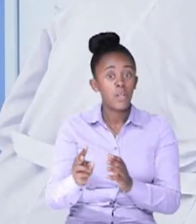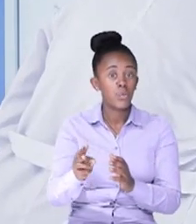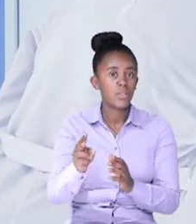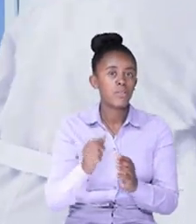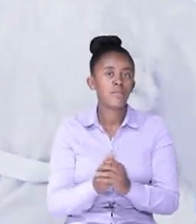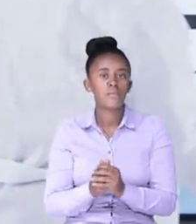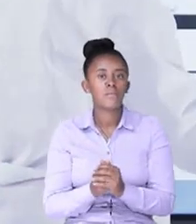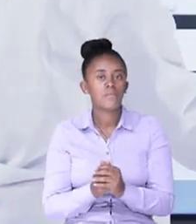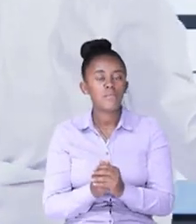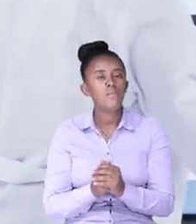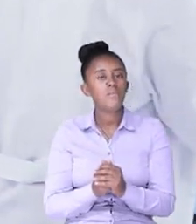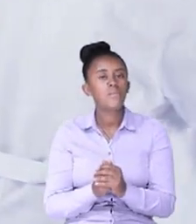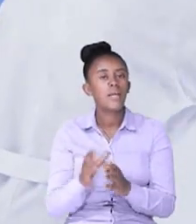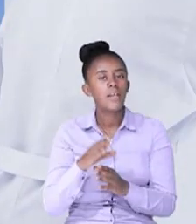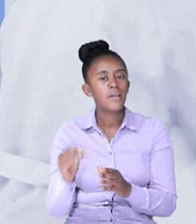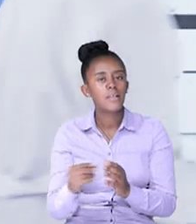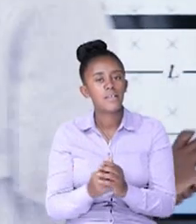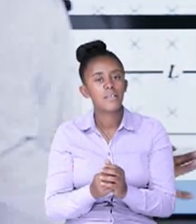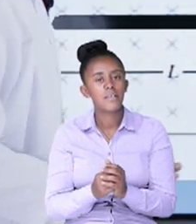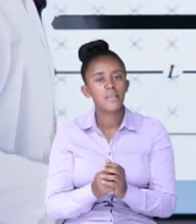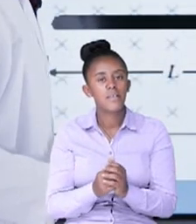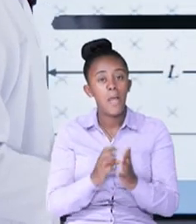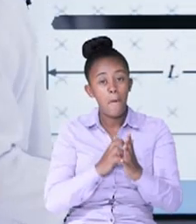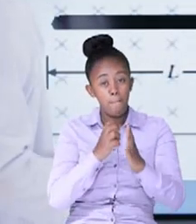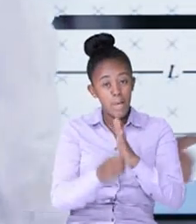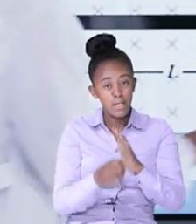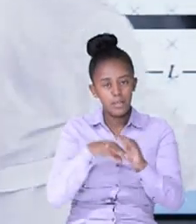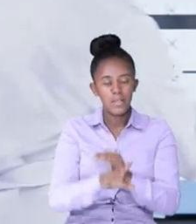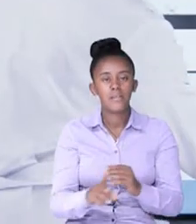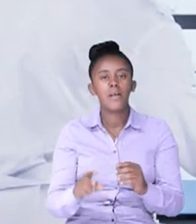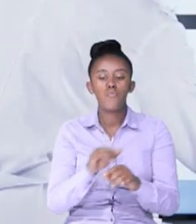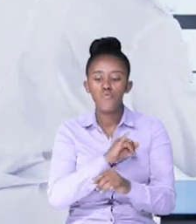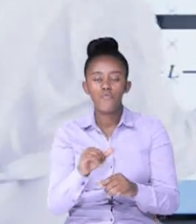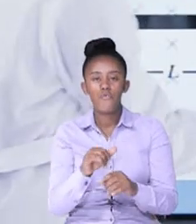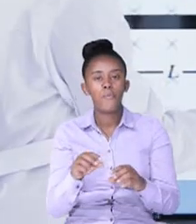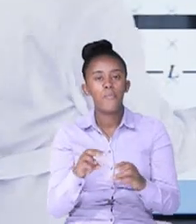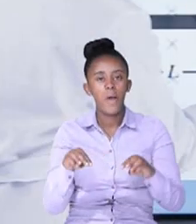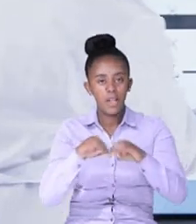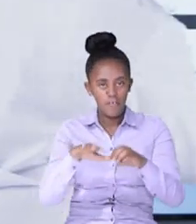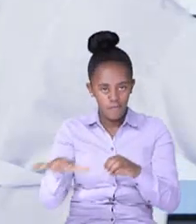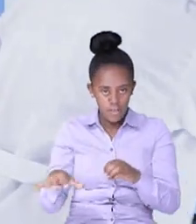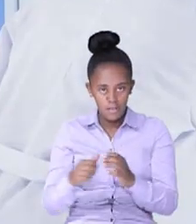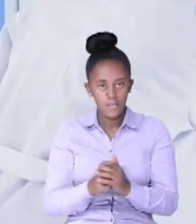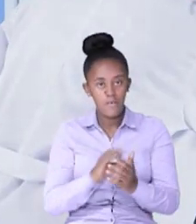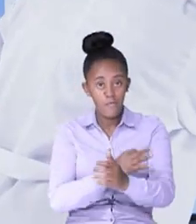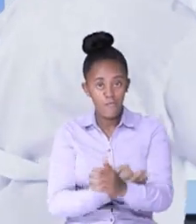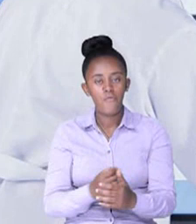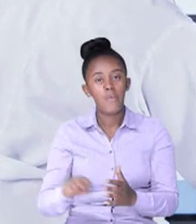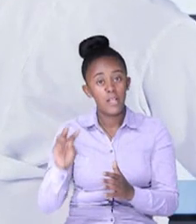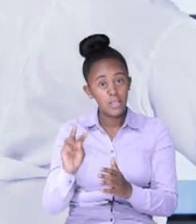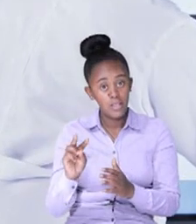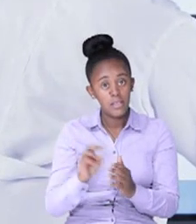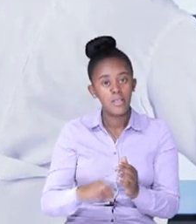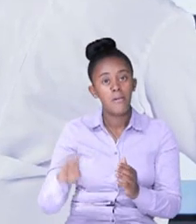v and immersed in magnetic field, in a uniform magnetic field, it's possible to have a force. The velocity v,